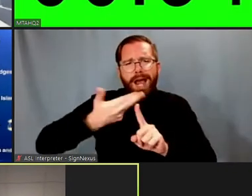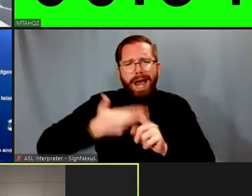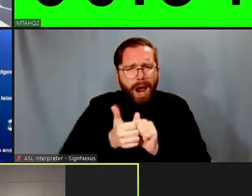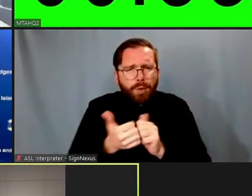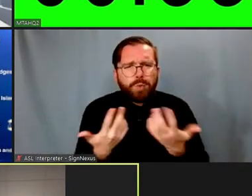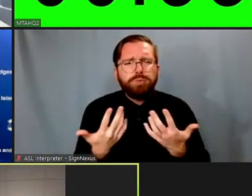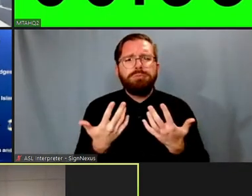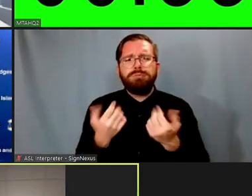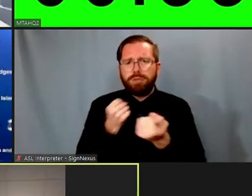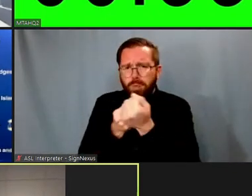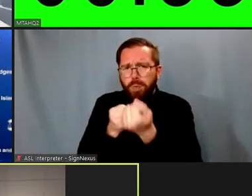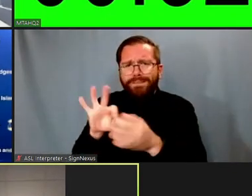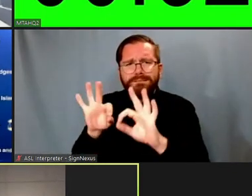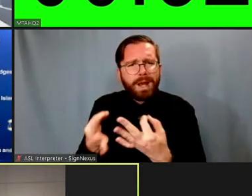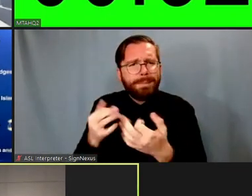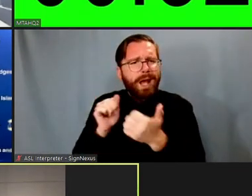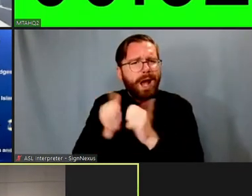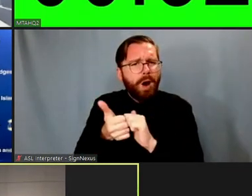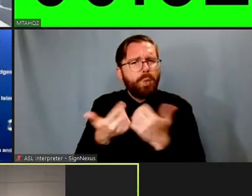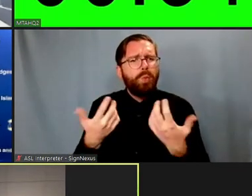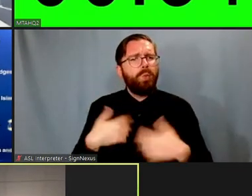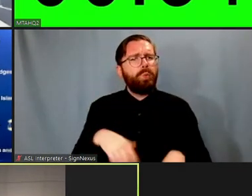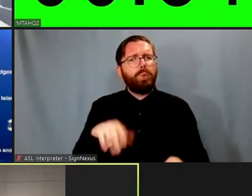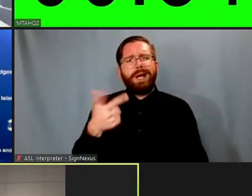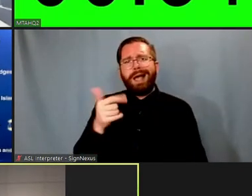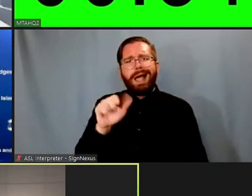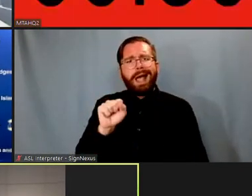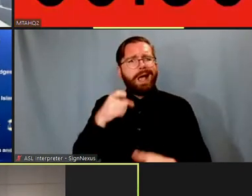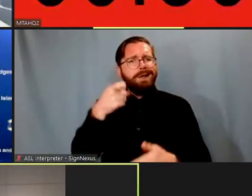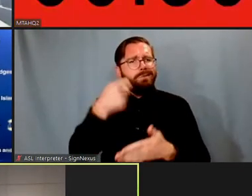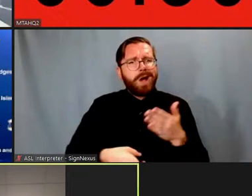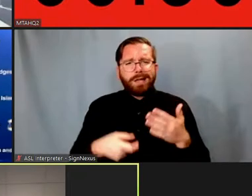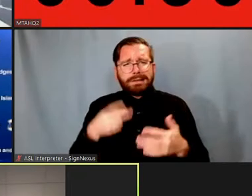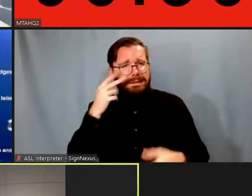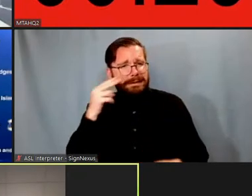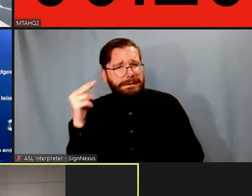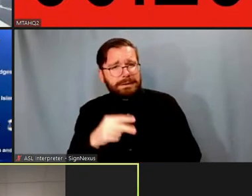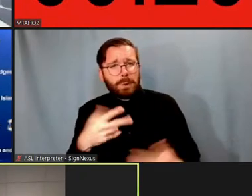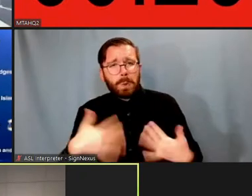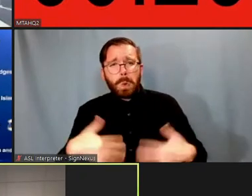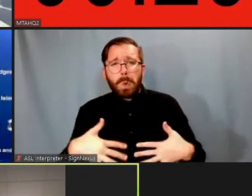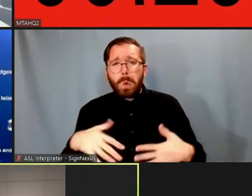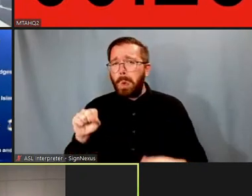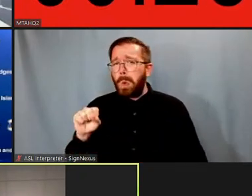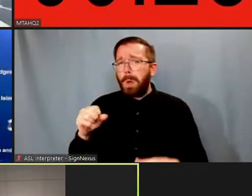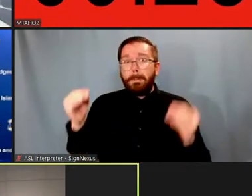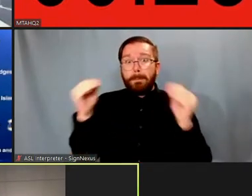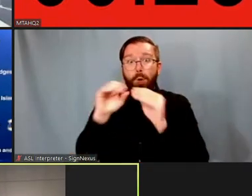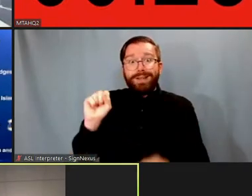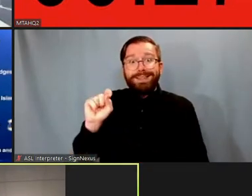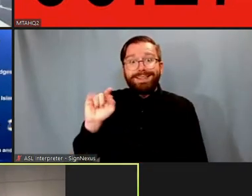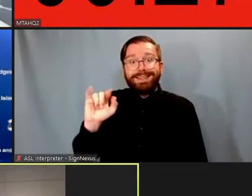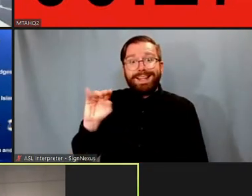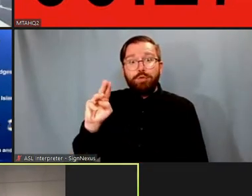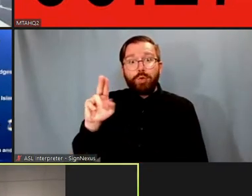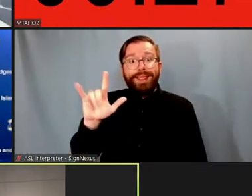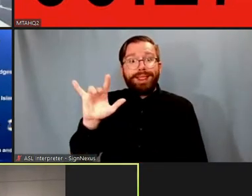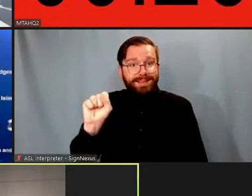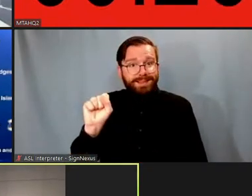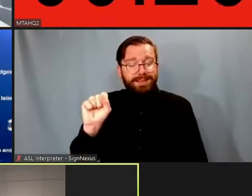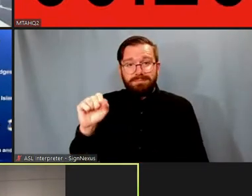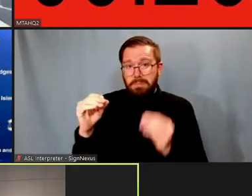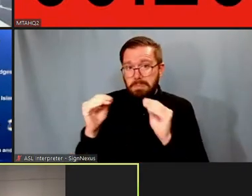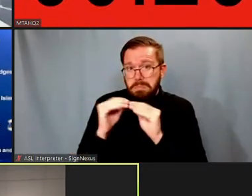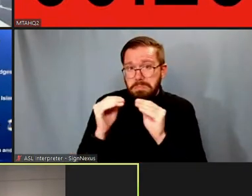families look at the gas prices we don't we're not getting any stimulus nothing but i just want to thank